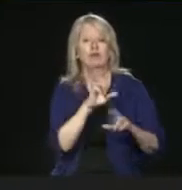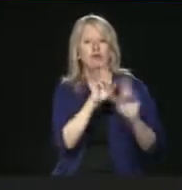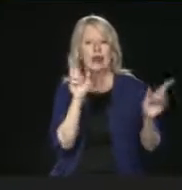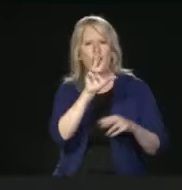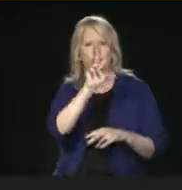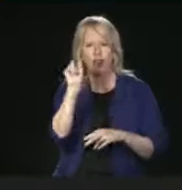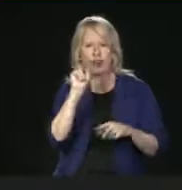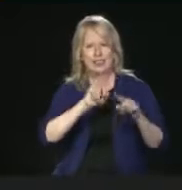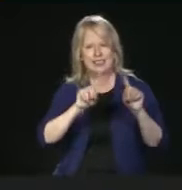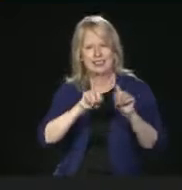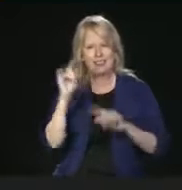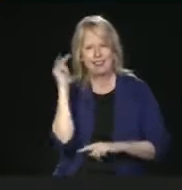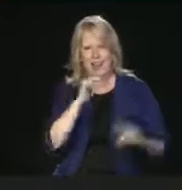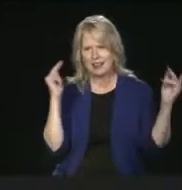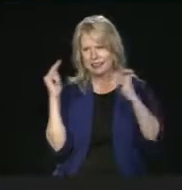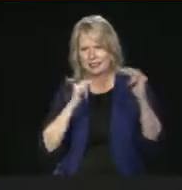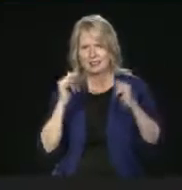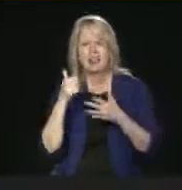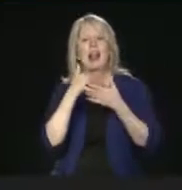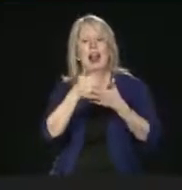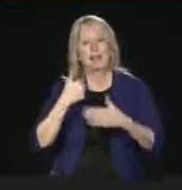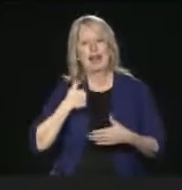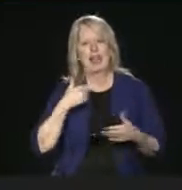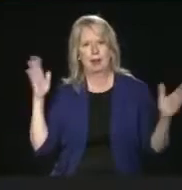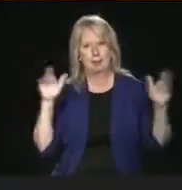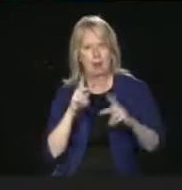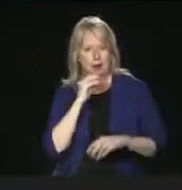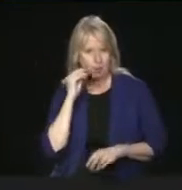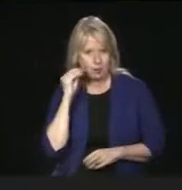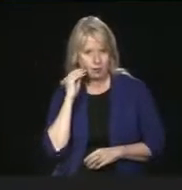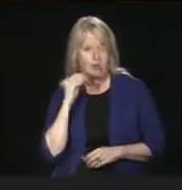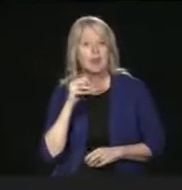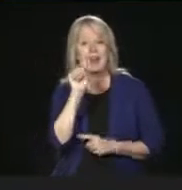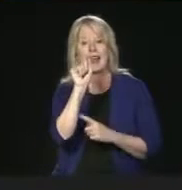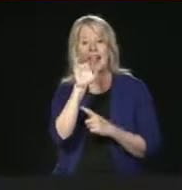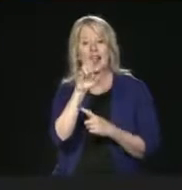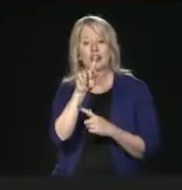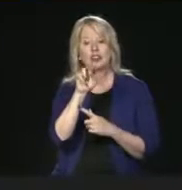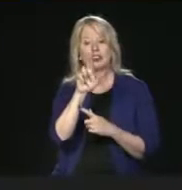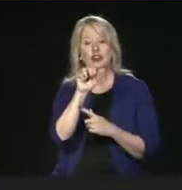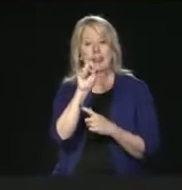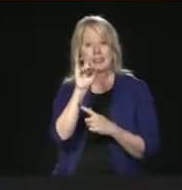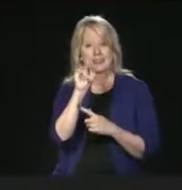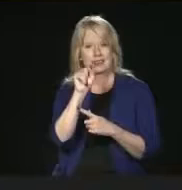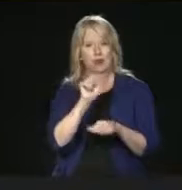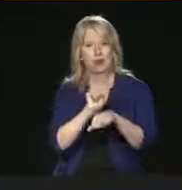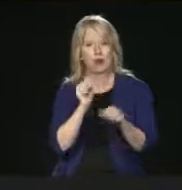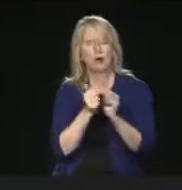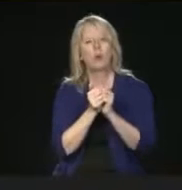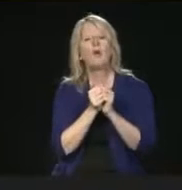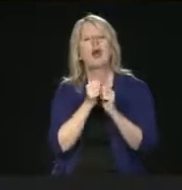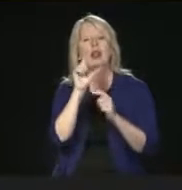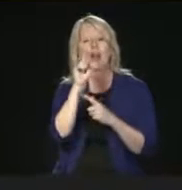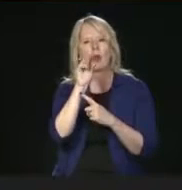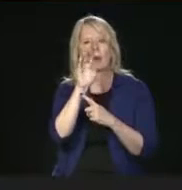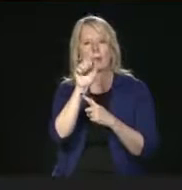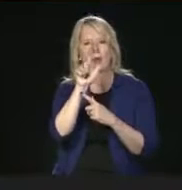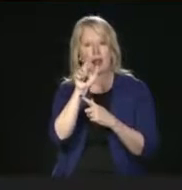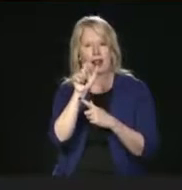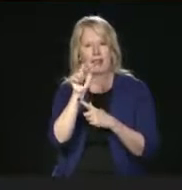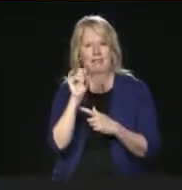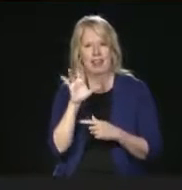Canadians return home. Air Transat is also working with Global Affairs to get special permission